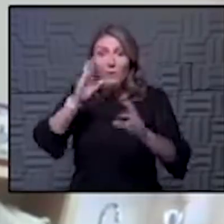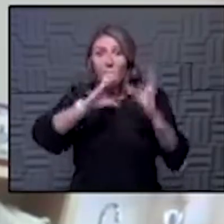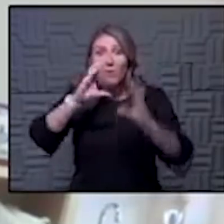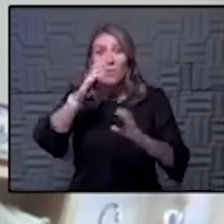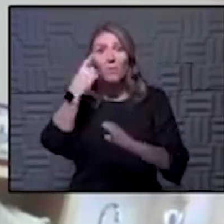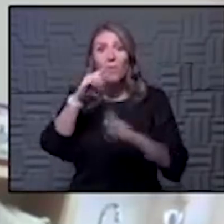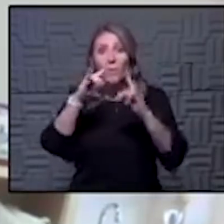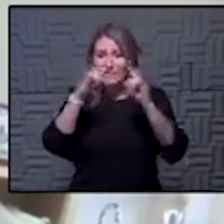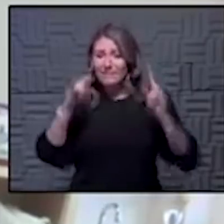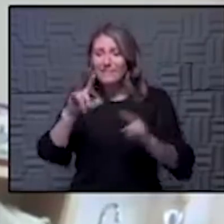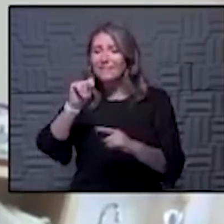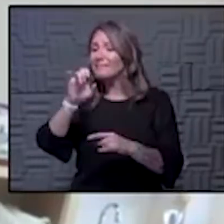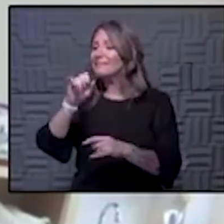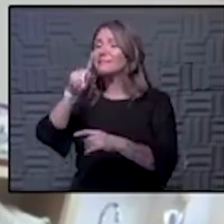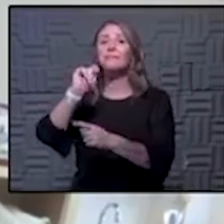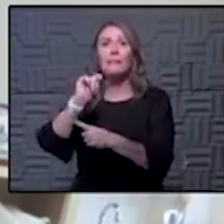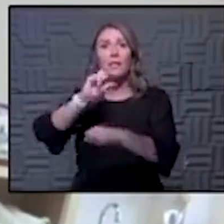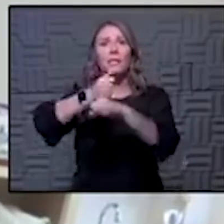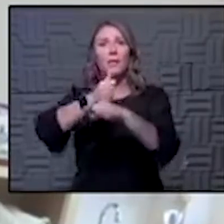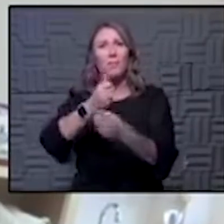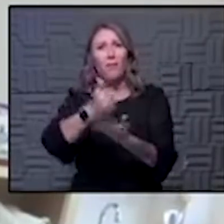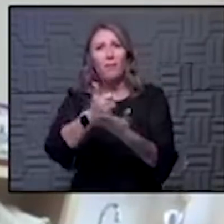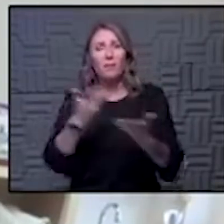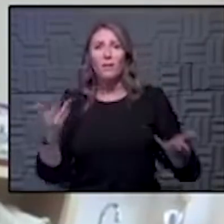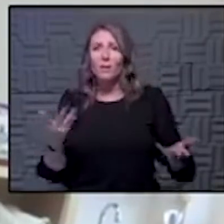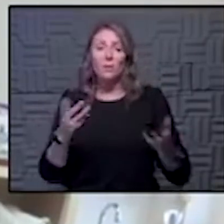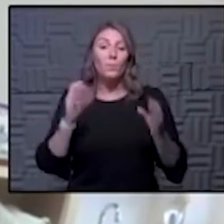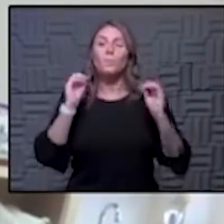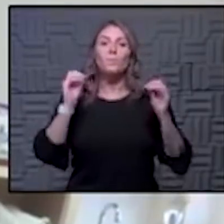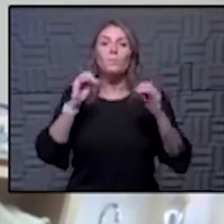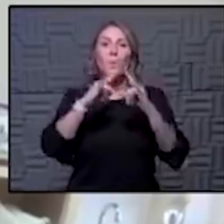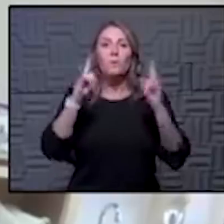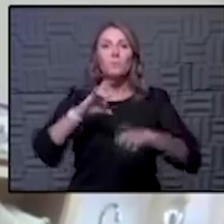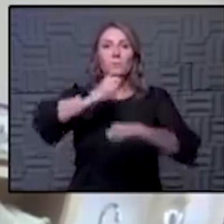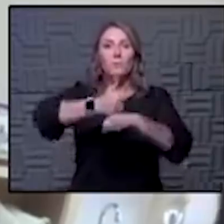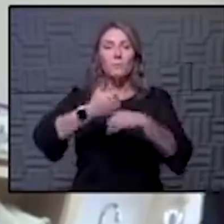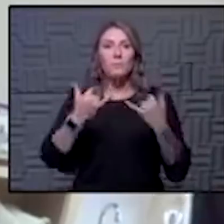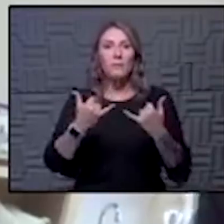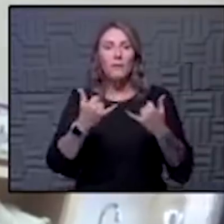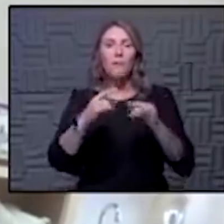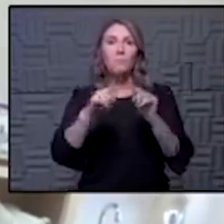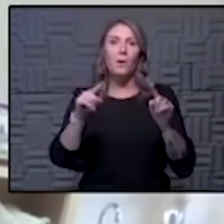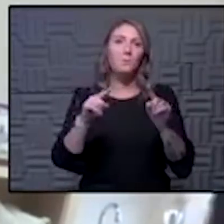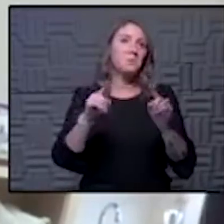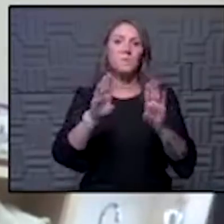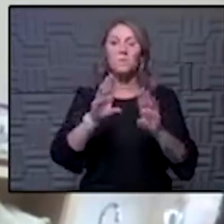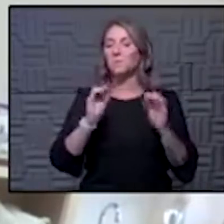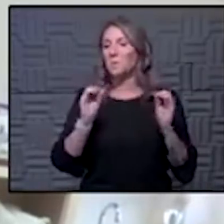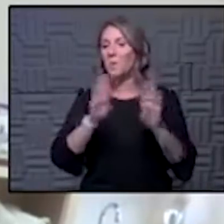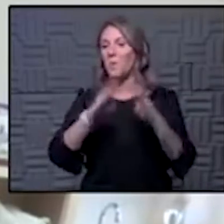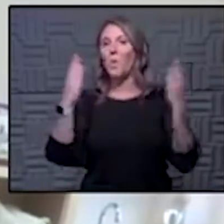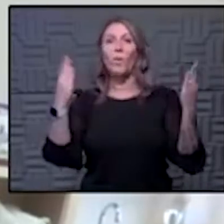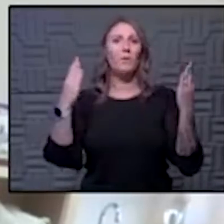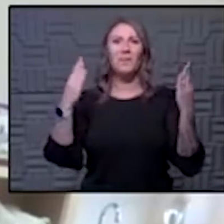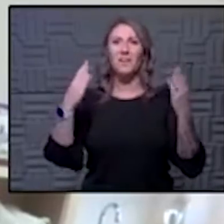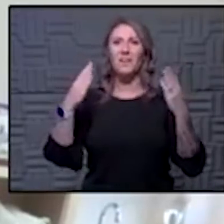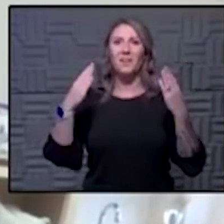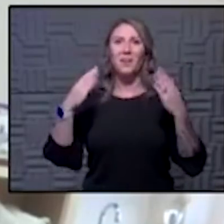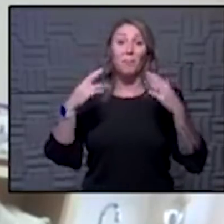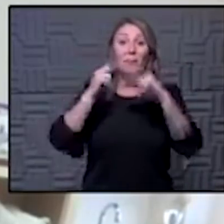least discussions are going on. There are no tents being erected today. There's no open real estate being